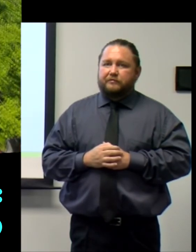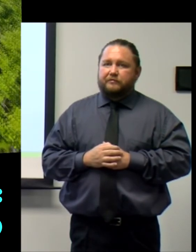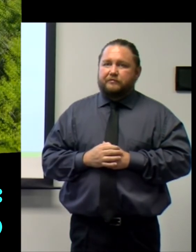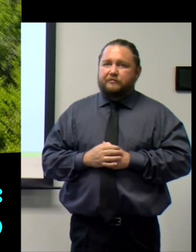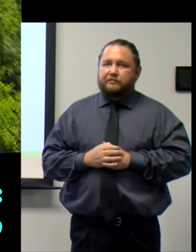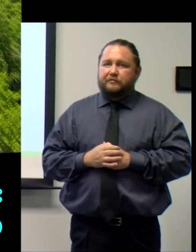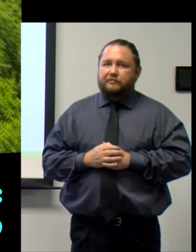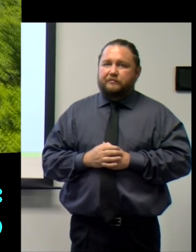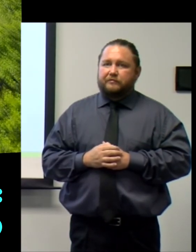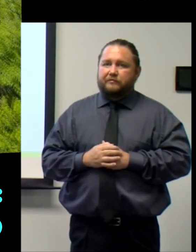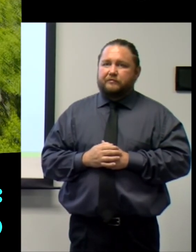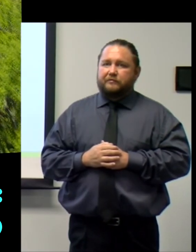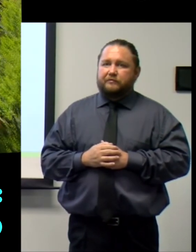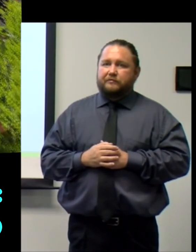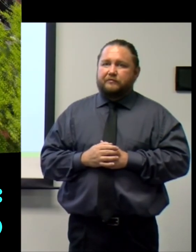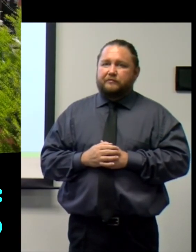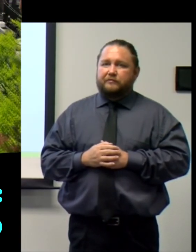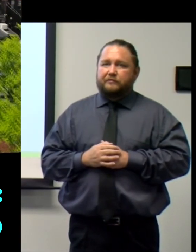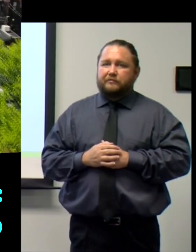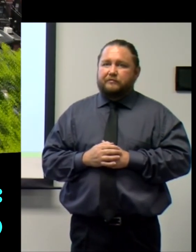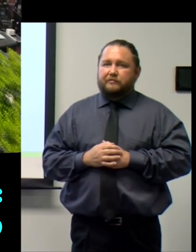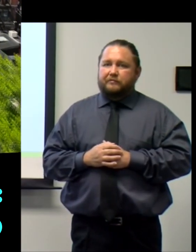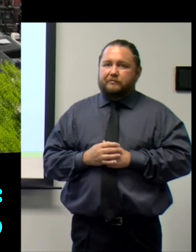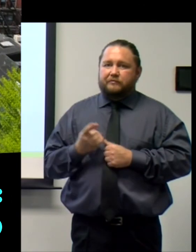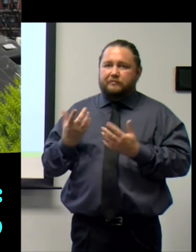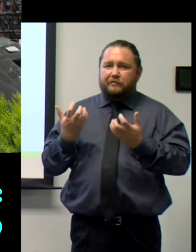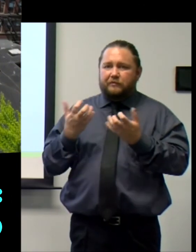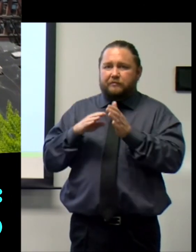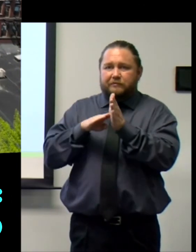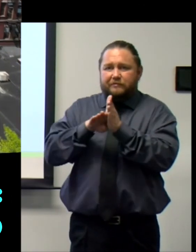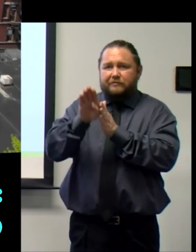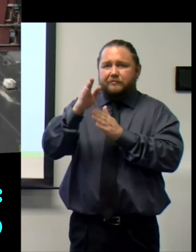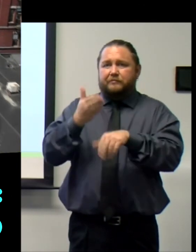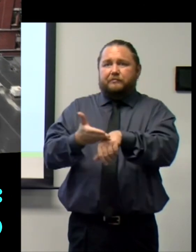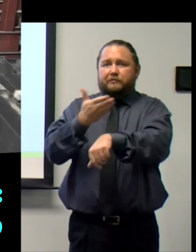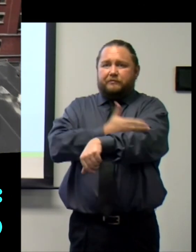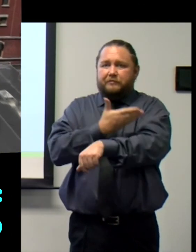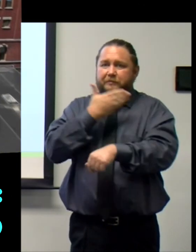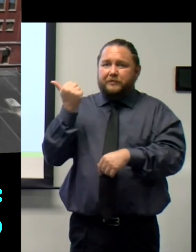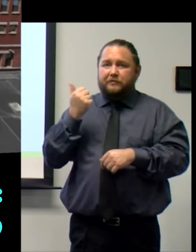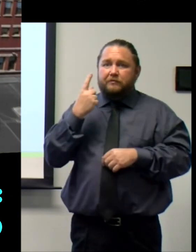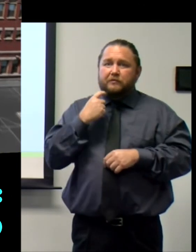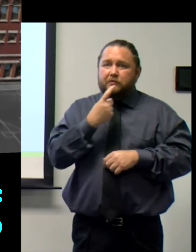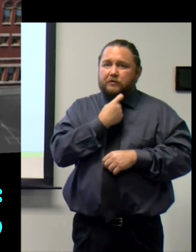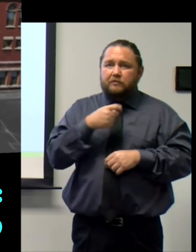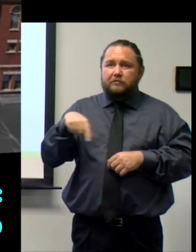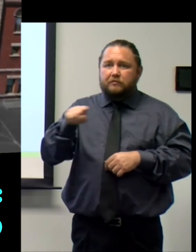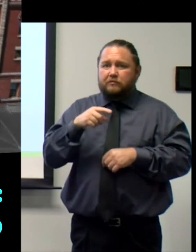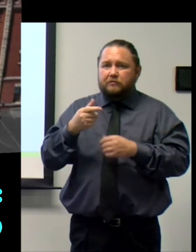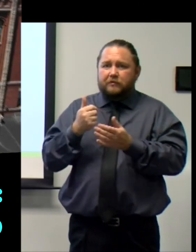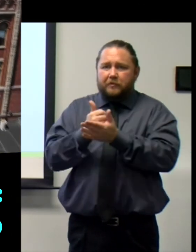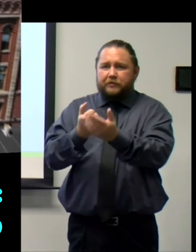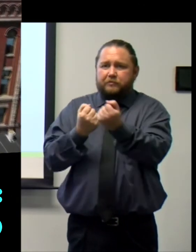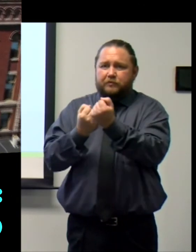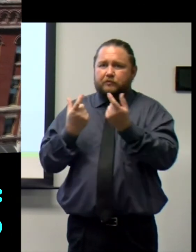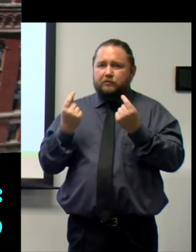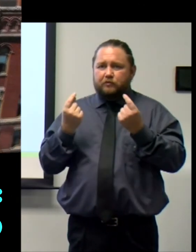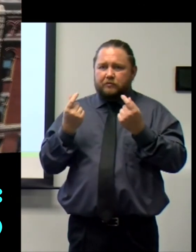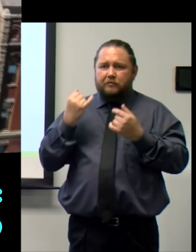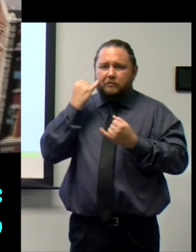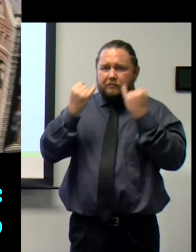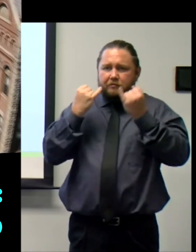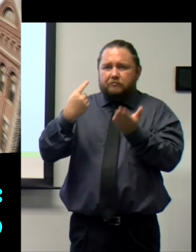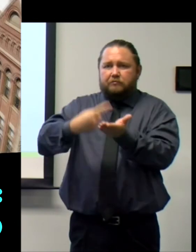the area of outdoor dining so they could have more customers seated outside in a safe way, so